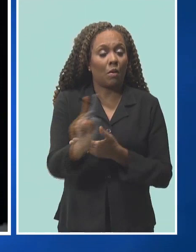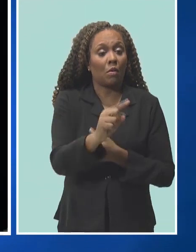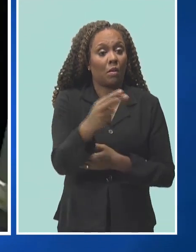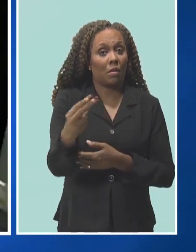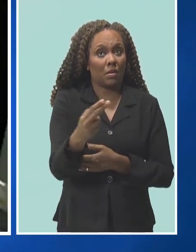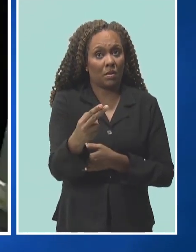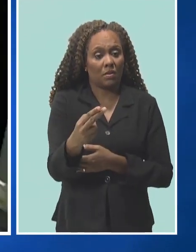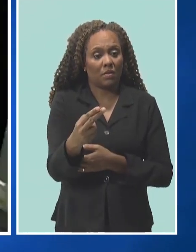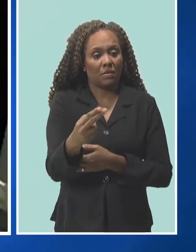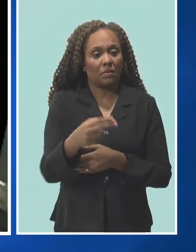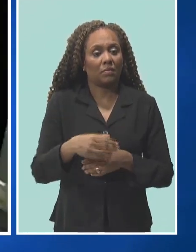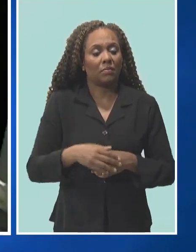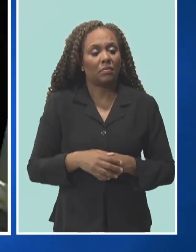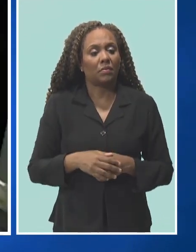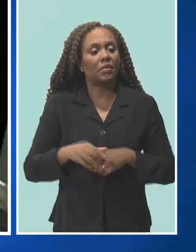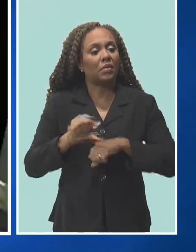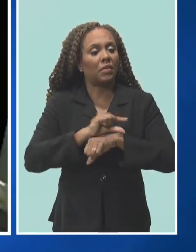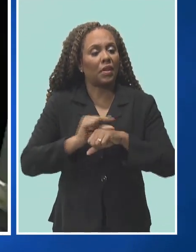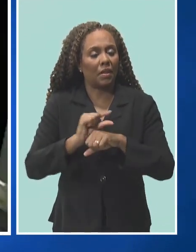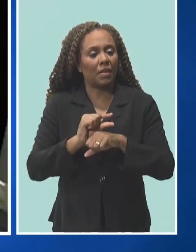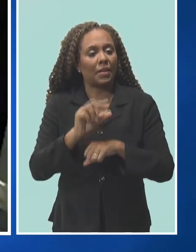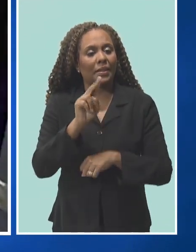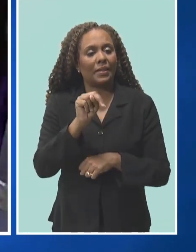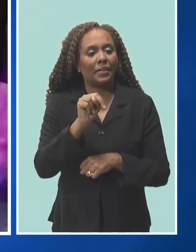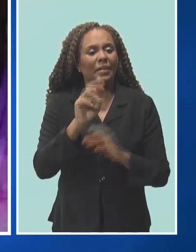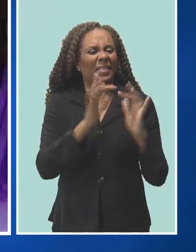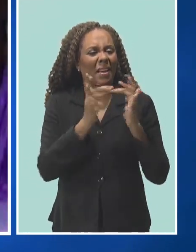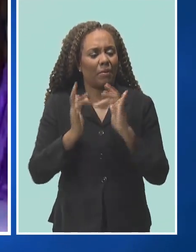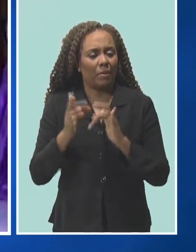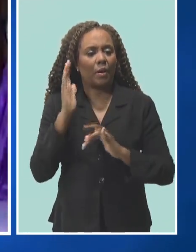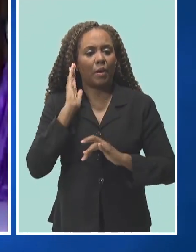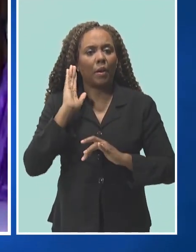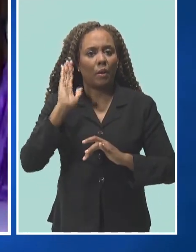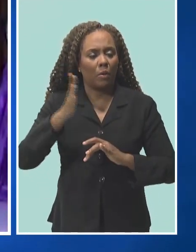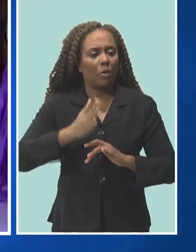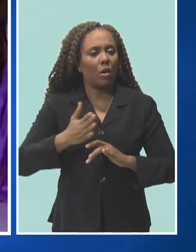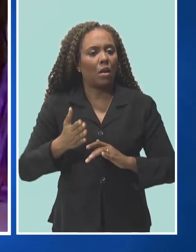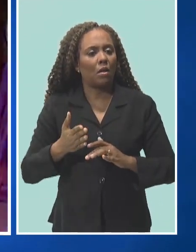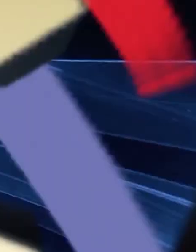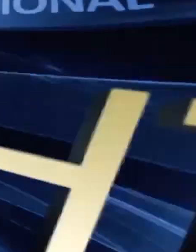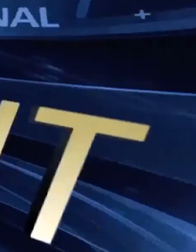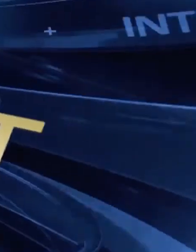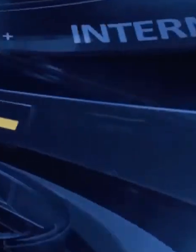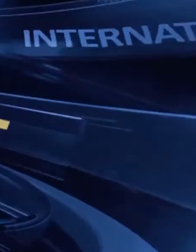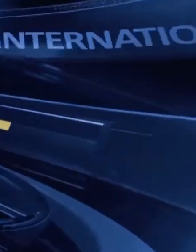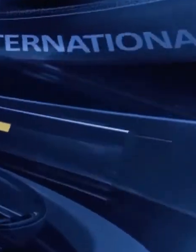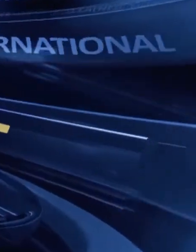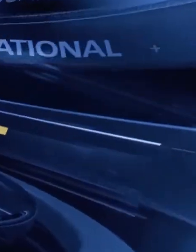Grenada Broadcasting Network will be co-piloting the Carnival City virtual experience.